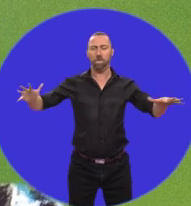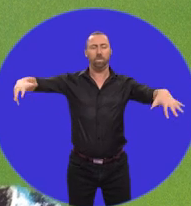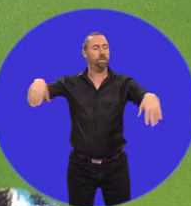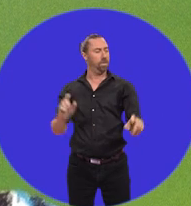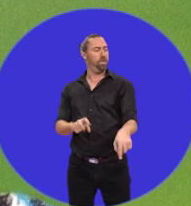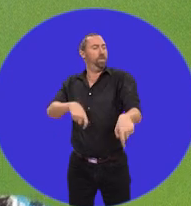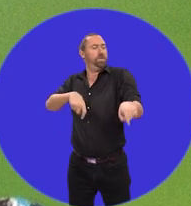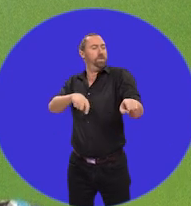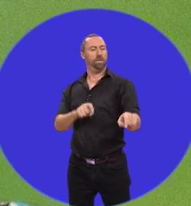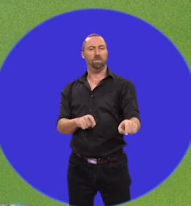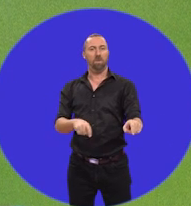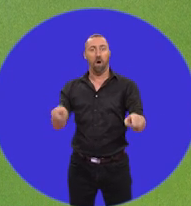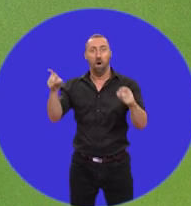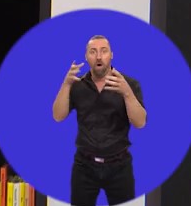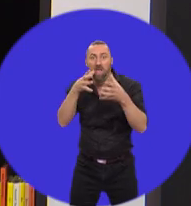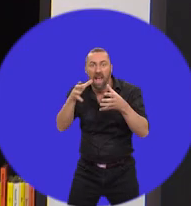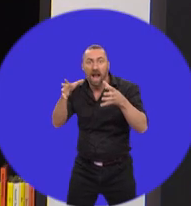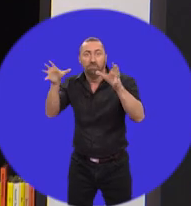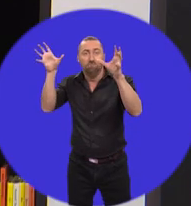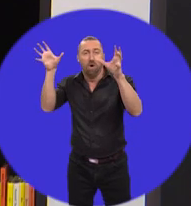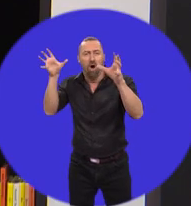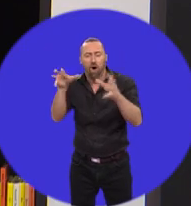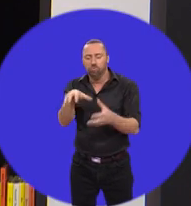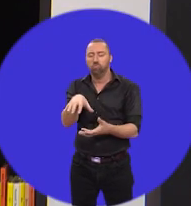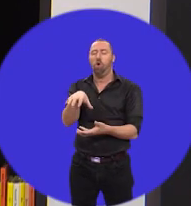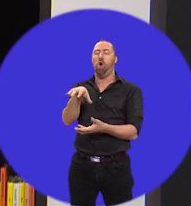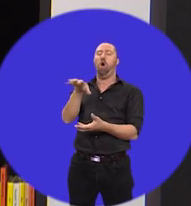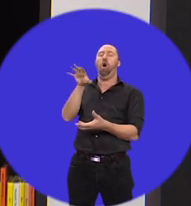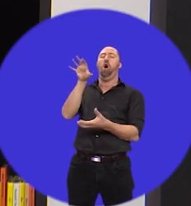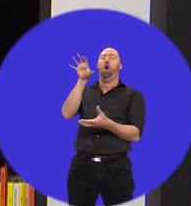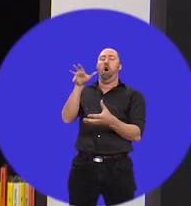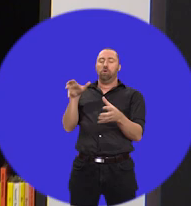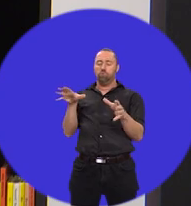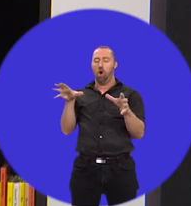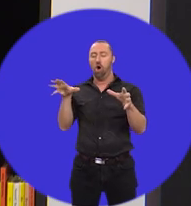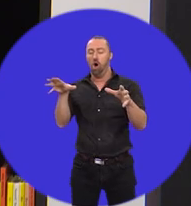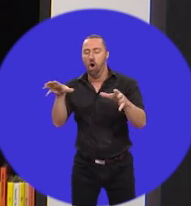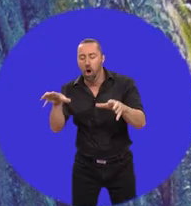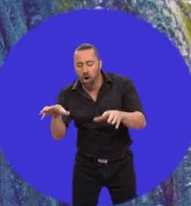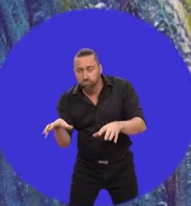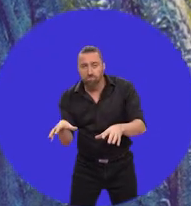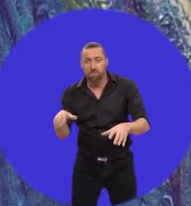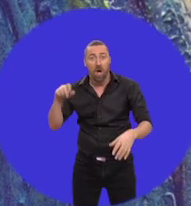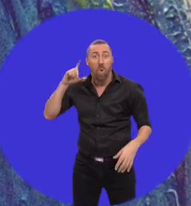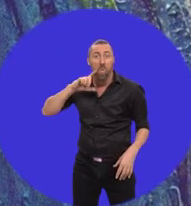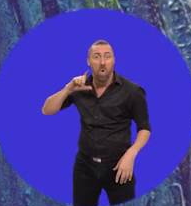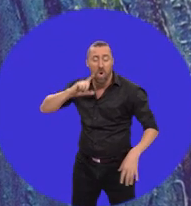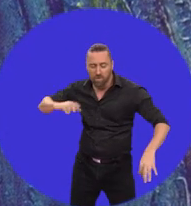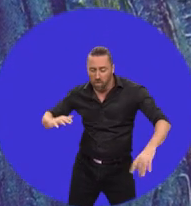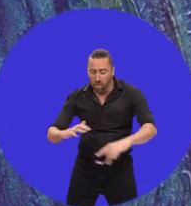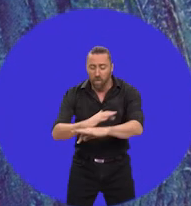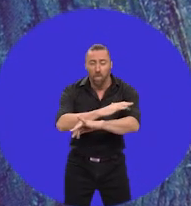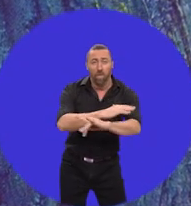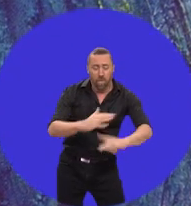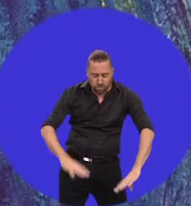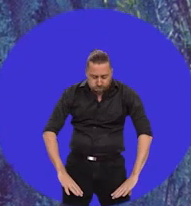day. Fish's friend Hippo could yawn and wheeze and could wallow in water